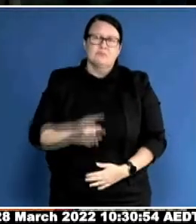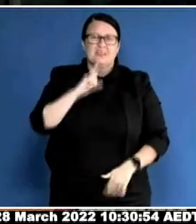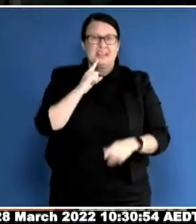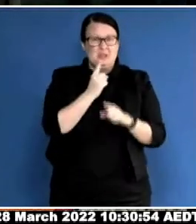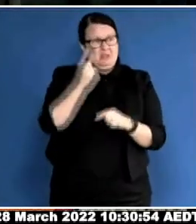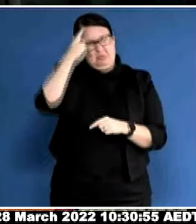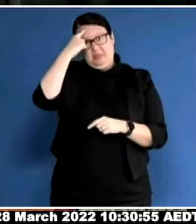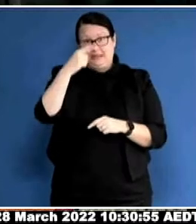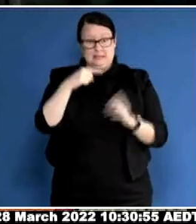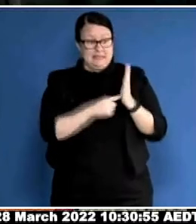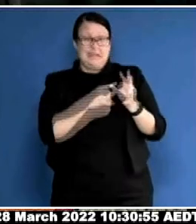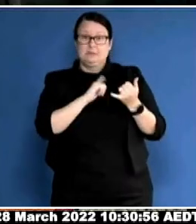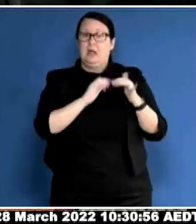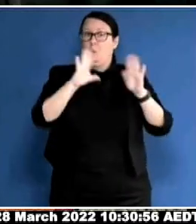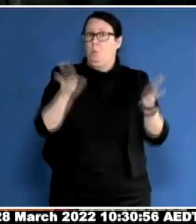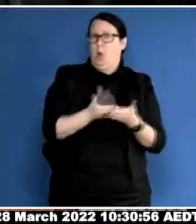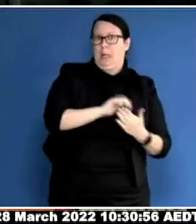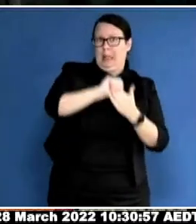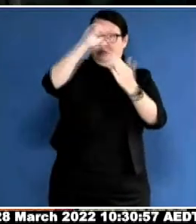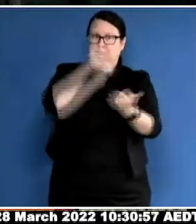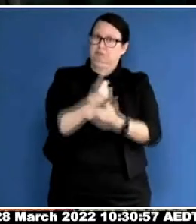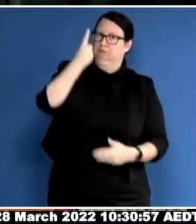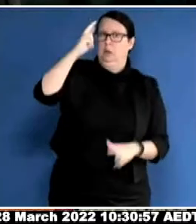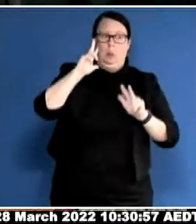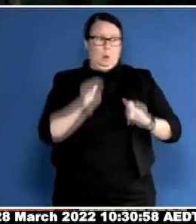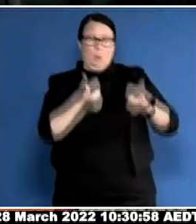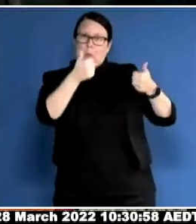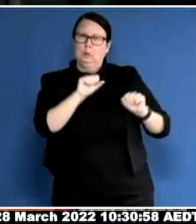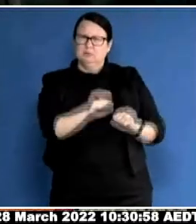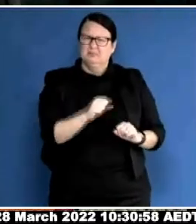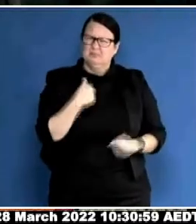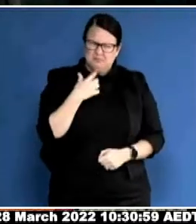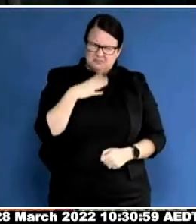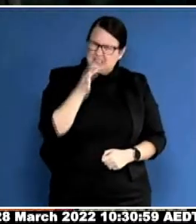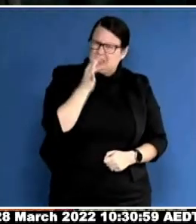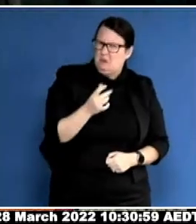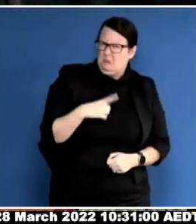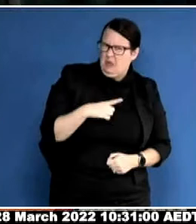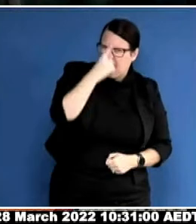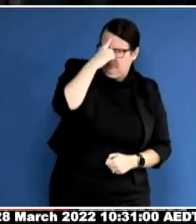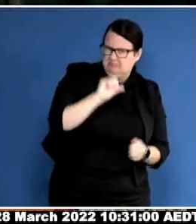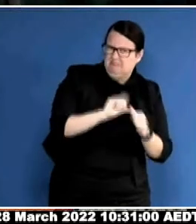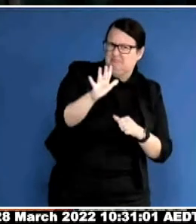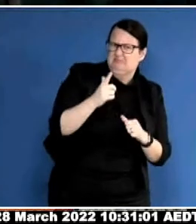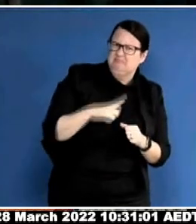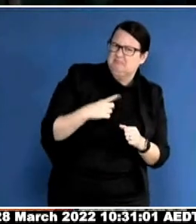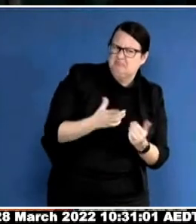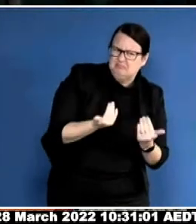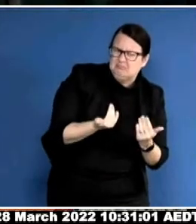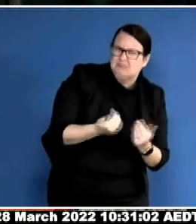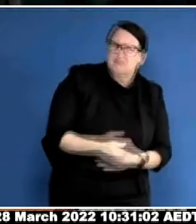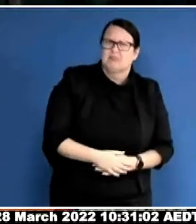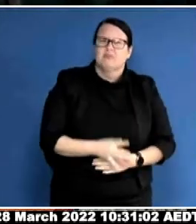family violence. And we will ask him specifically why this is the case. And we will ask him about the Tasmania